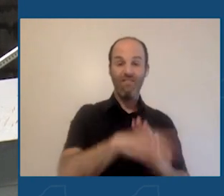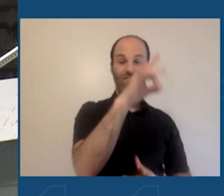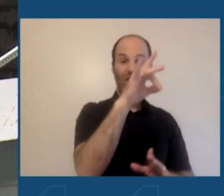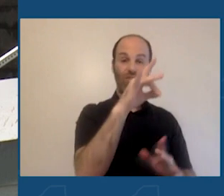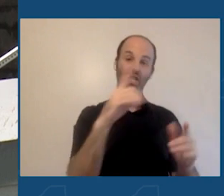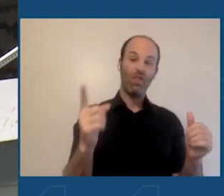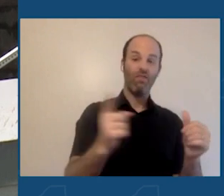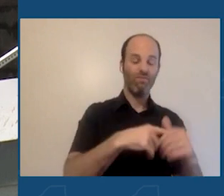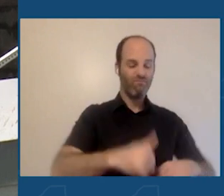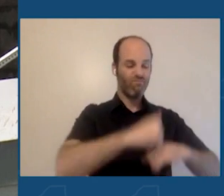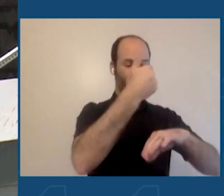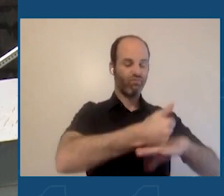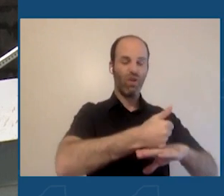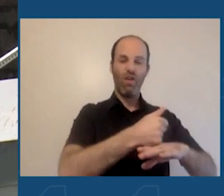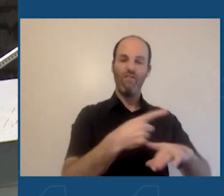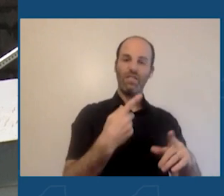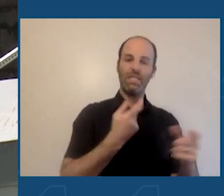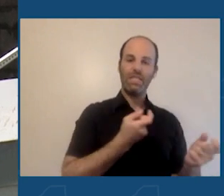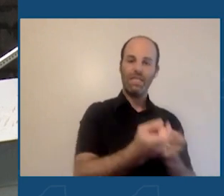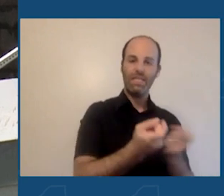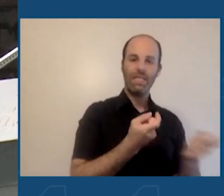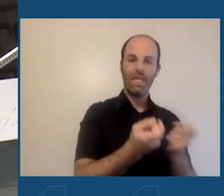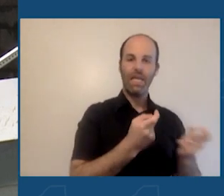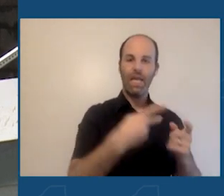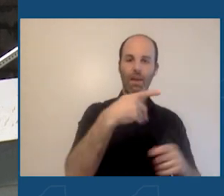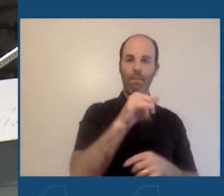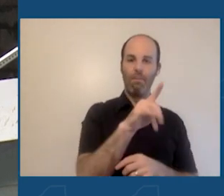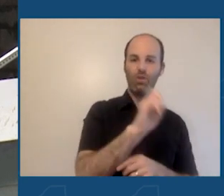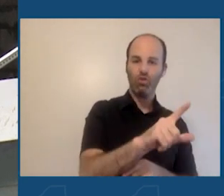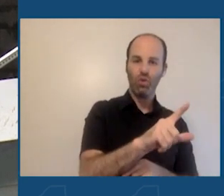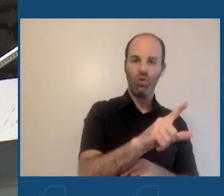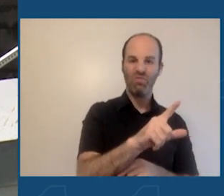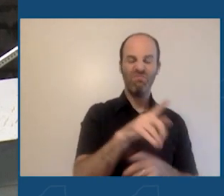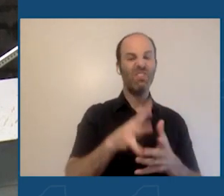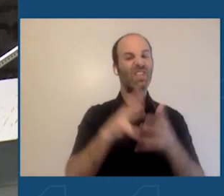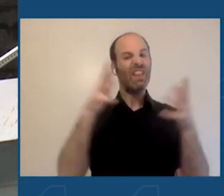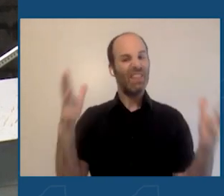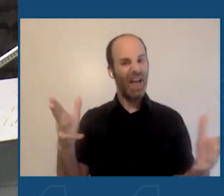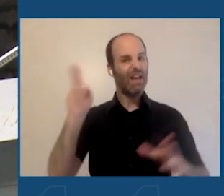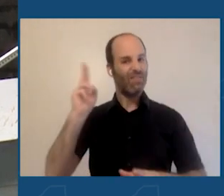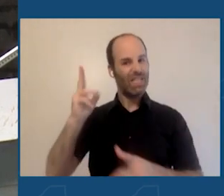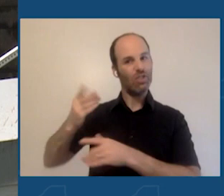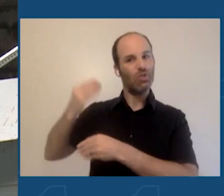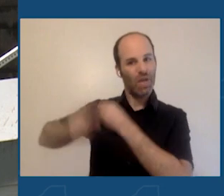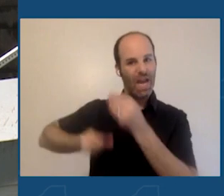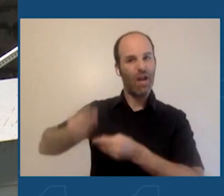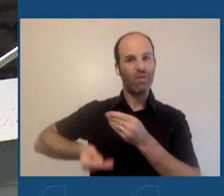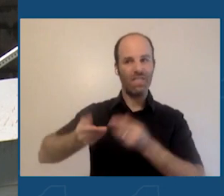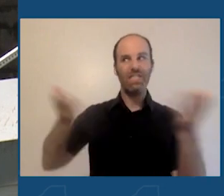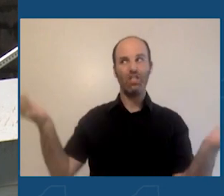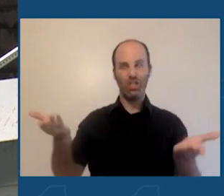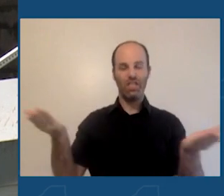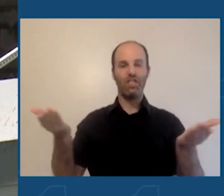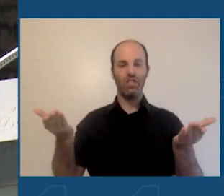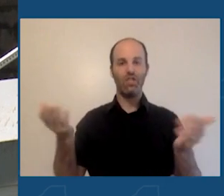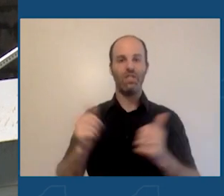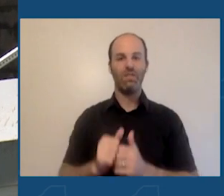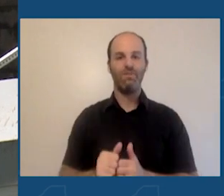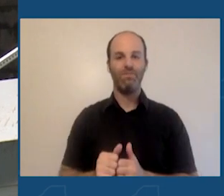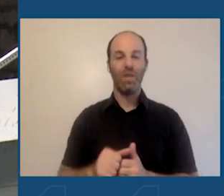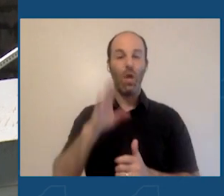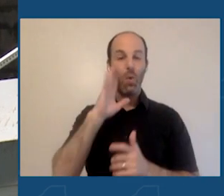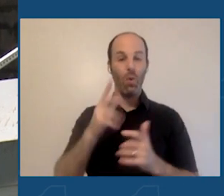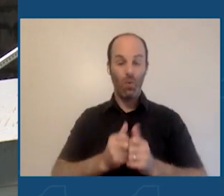1934. The heritage everywhere is very powerful. We're going to expand this region